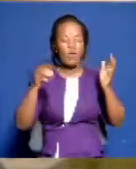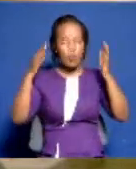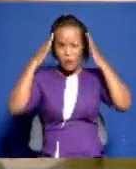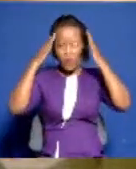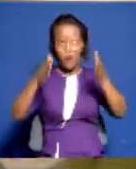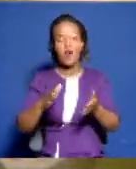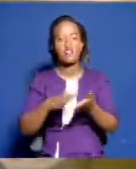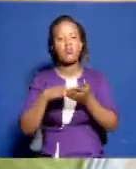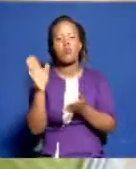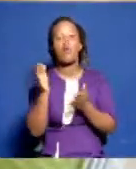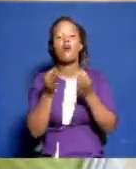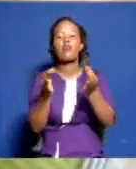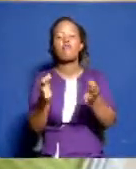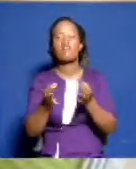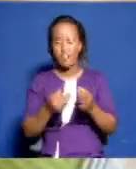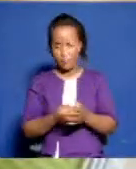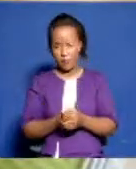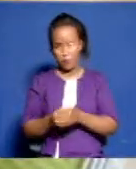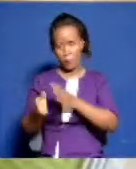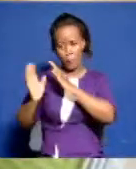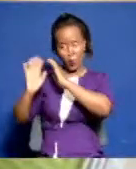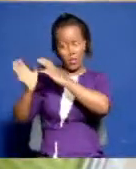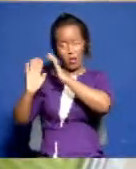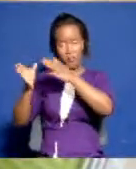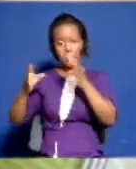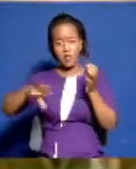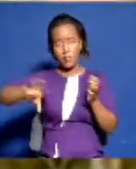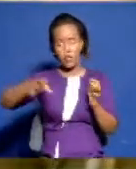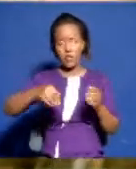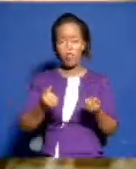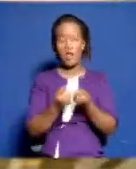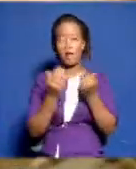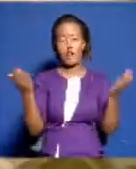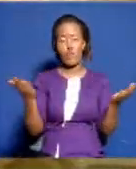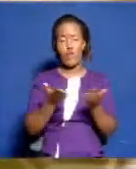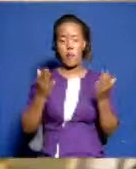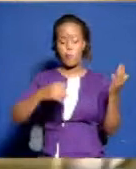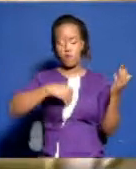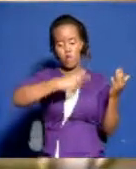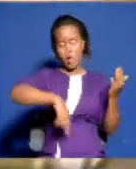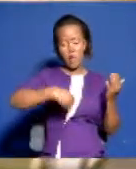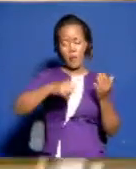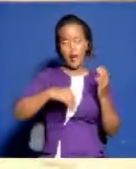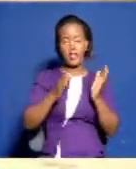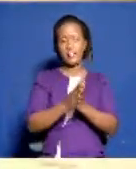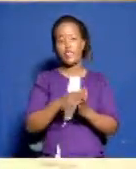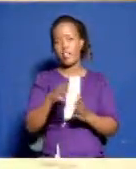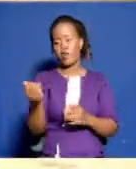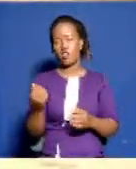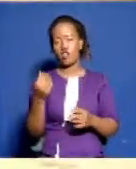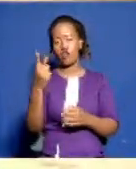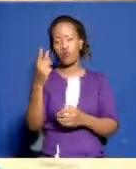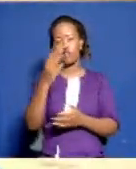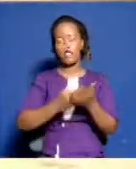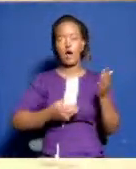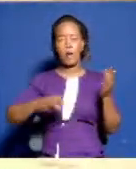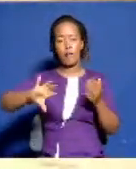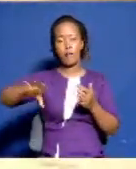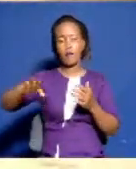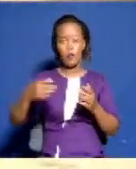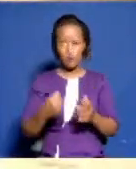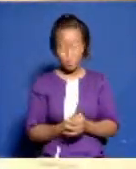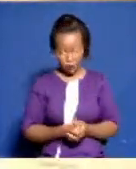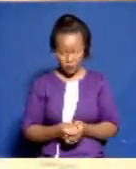In Kilifi County, the program is being done in Malindi, Magarini and Ganze sub-counties. Through CIC as our